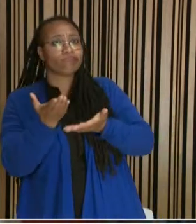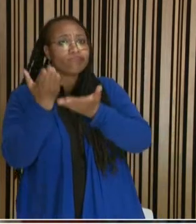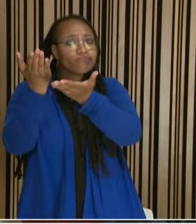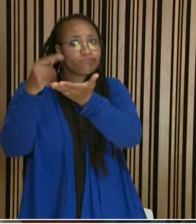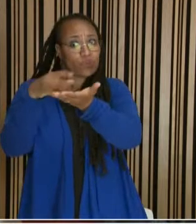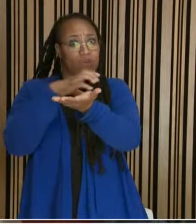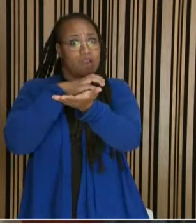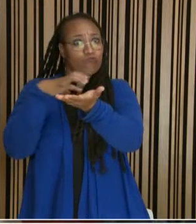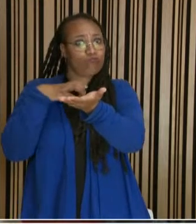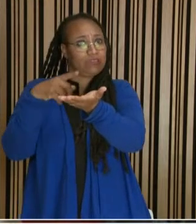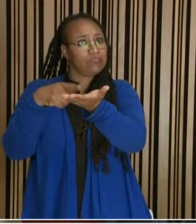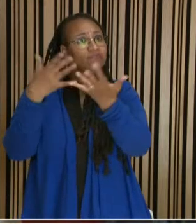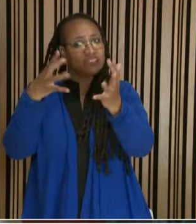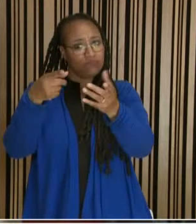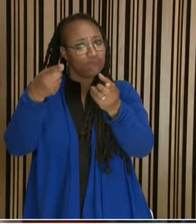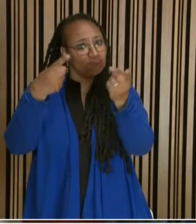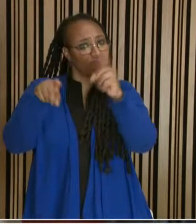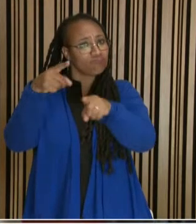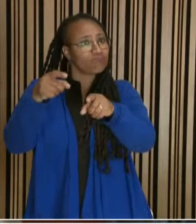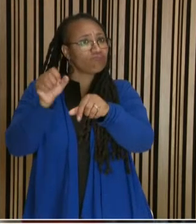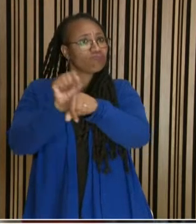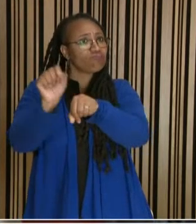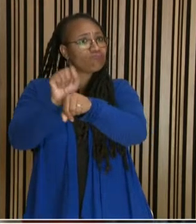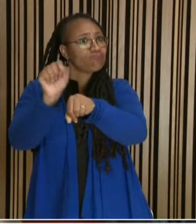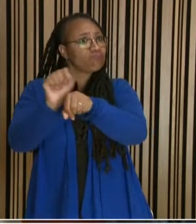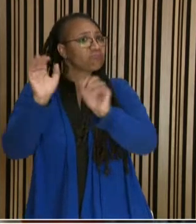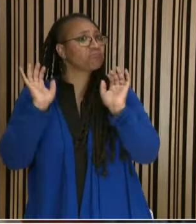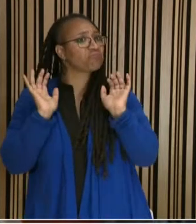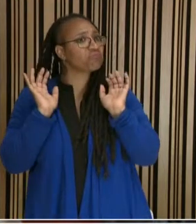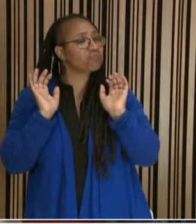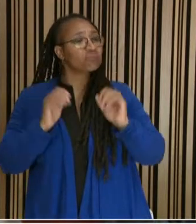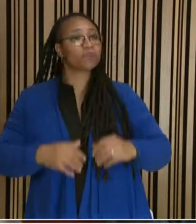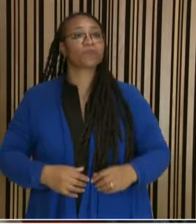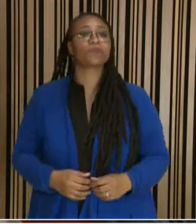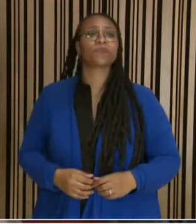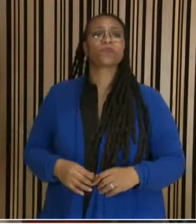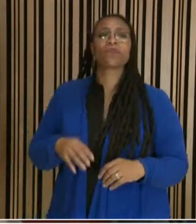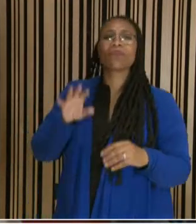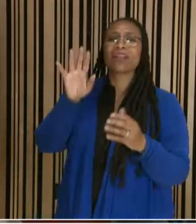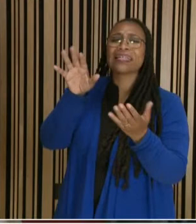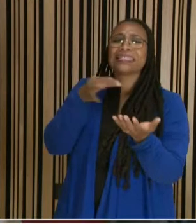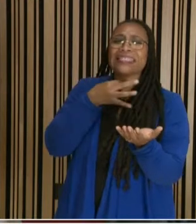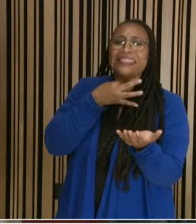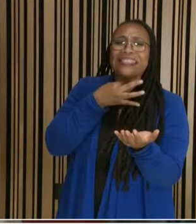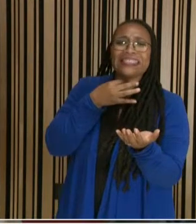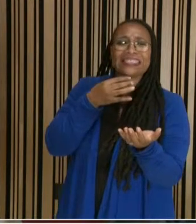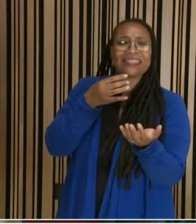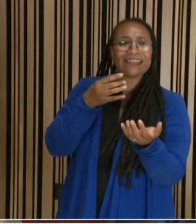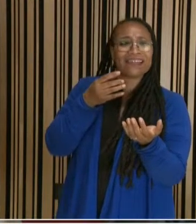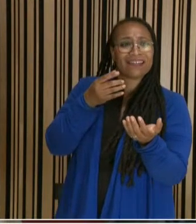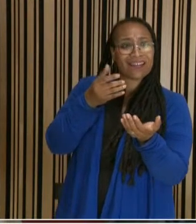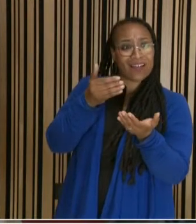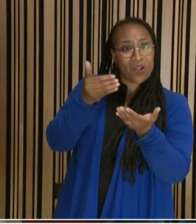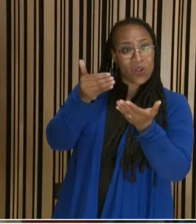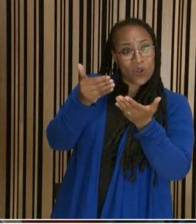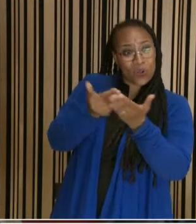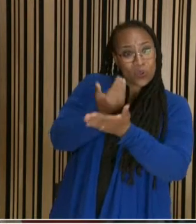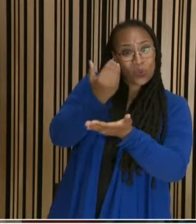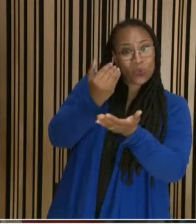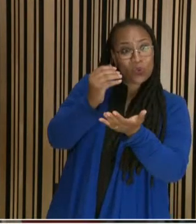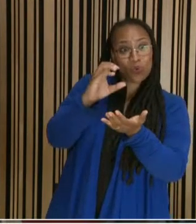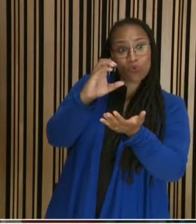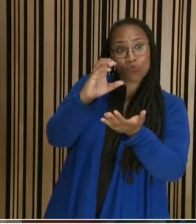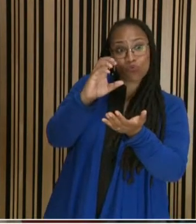Right. Is the city, wouldn't they be involved in the construction of a new criminal code proposal? I think